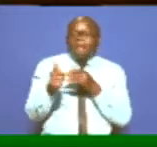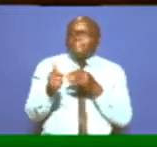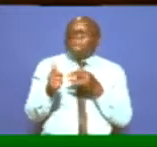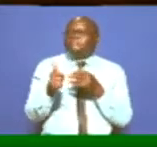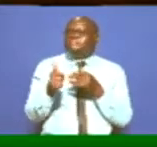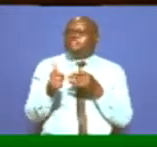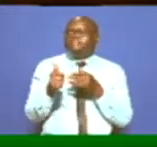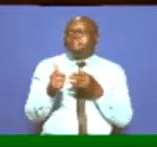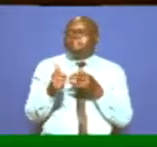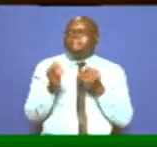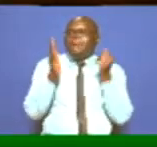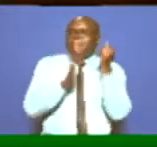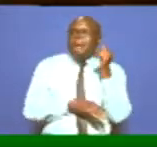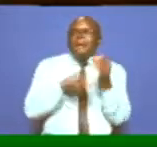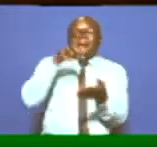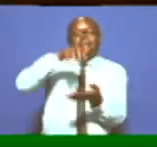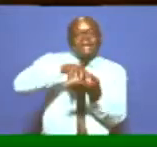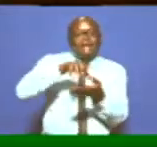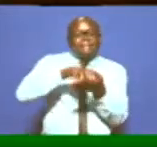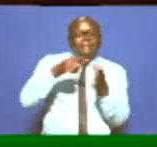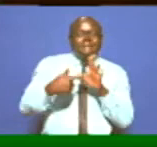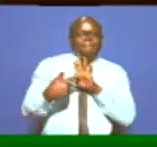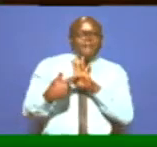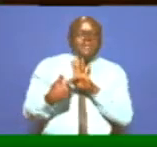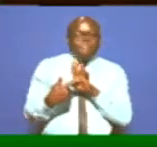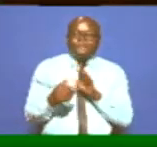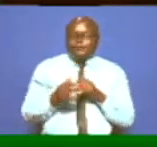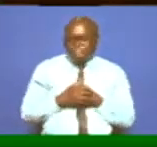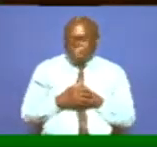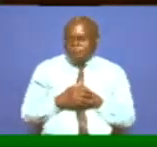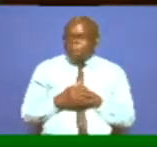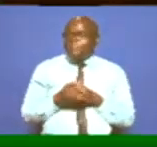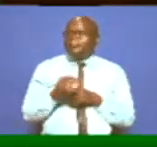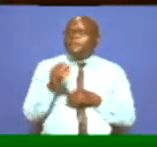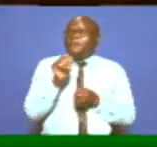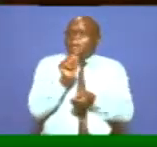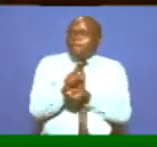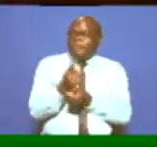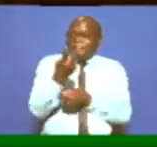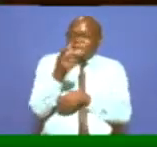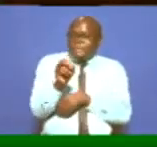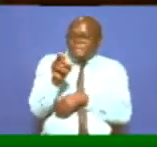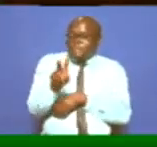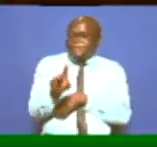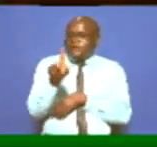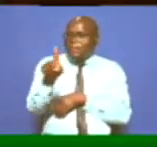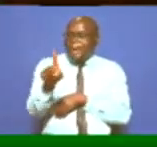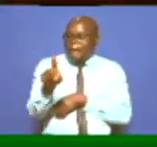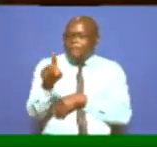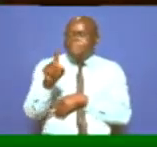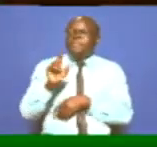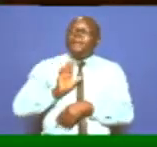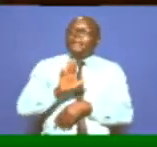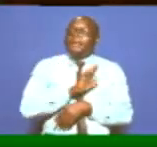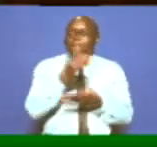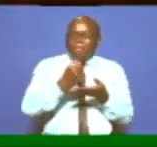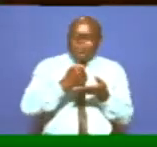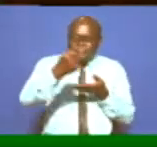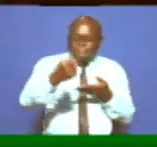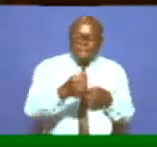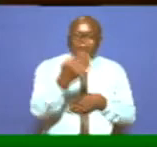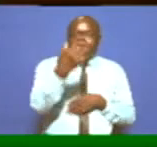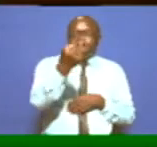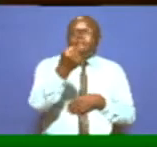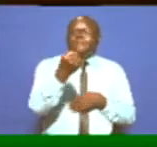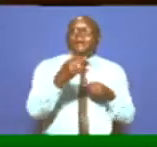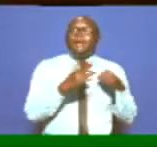circumstances. For instance, in November 2021, the board suspended 59 supply